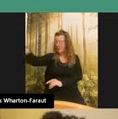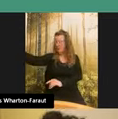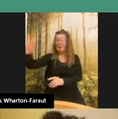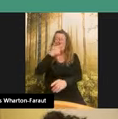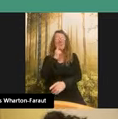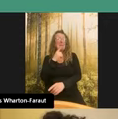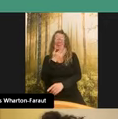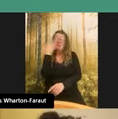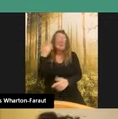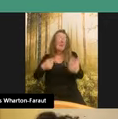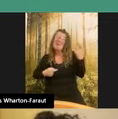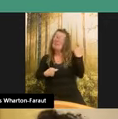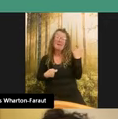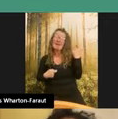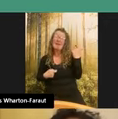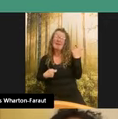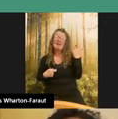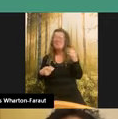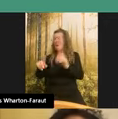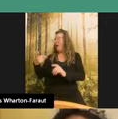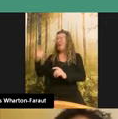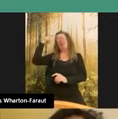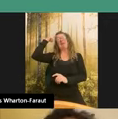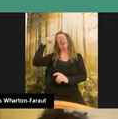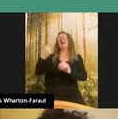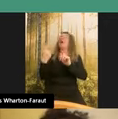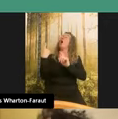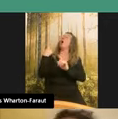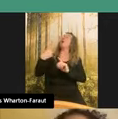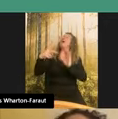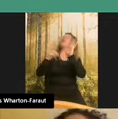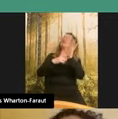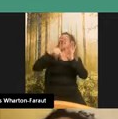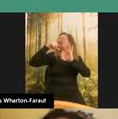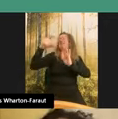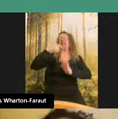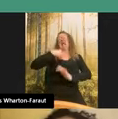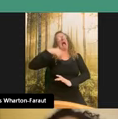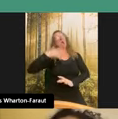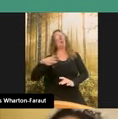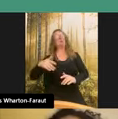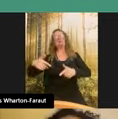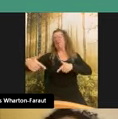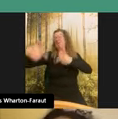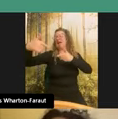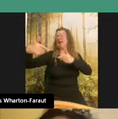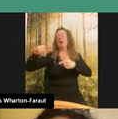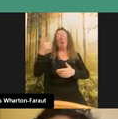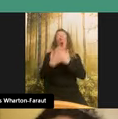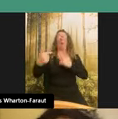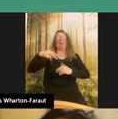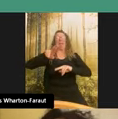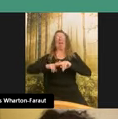fight with valor. And this always is, so this call, I want to fight, becomes I want to fight you, but only if I have